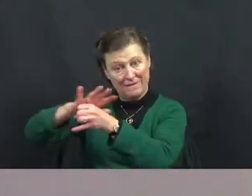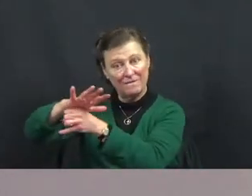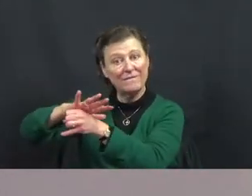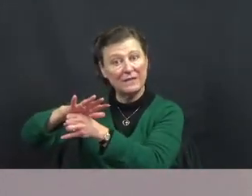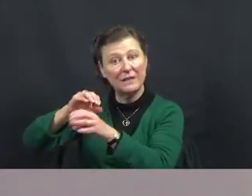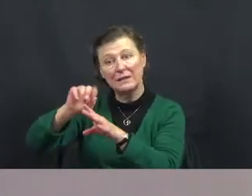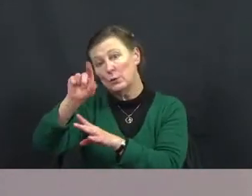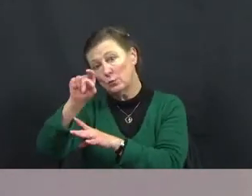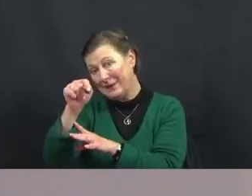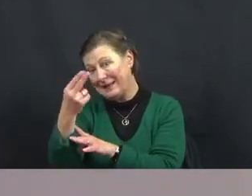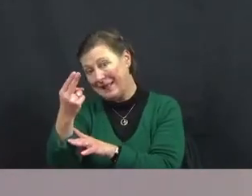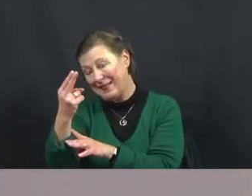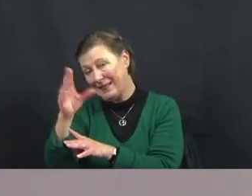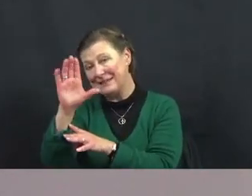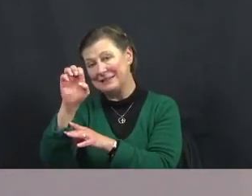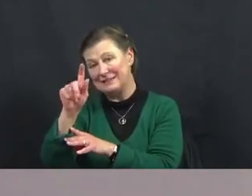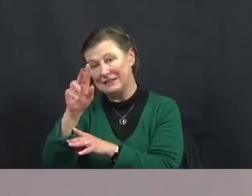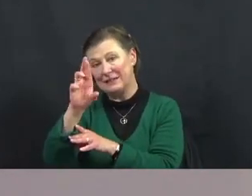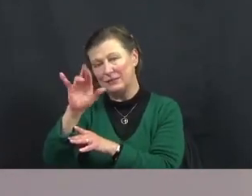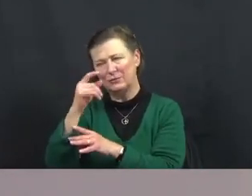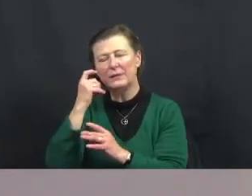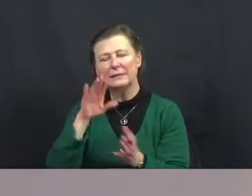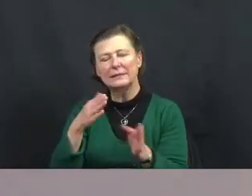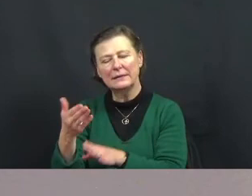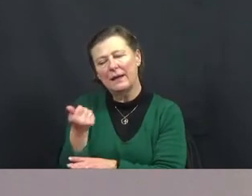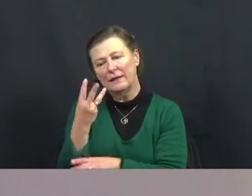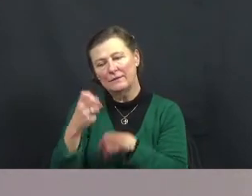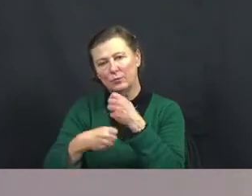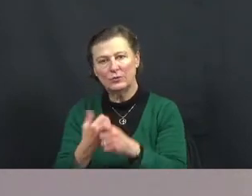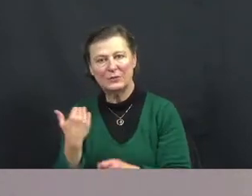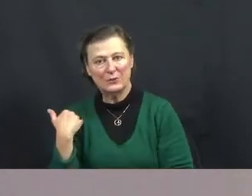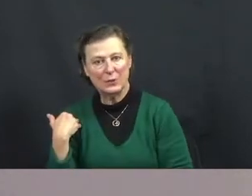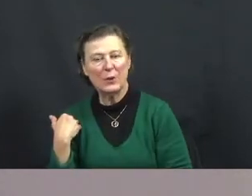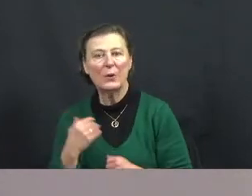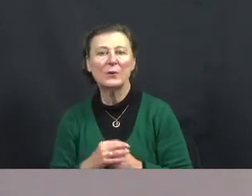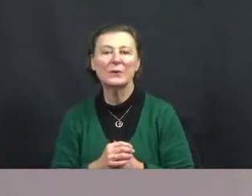in the 20th century. He just died a couple of years ago.